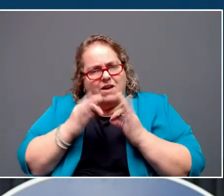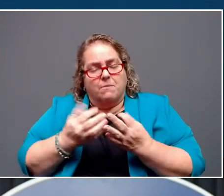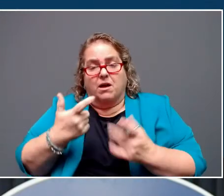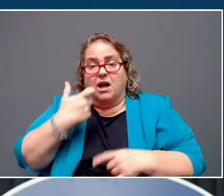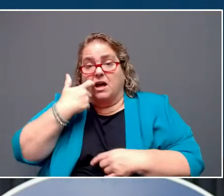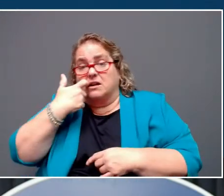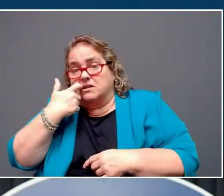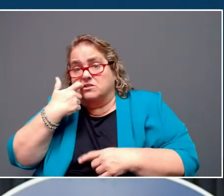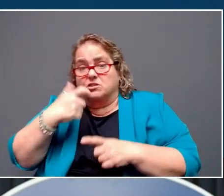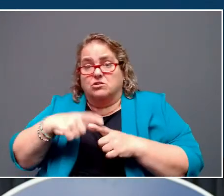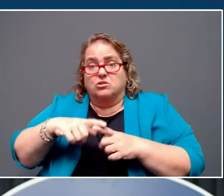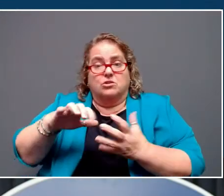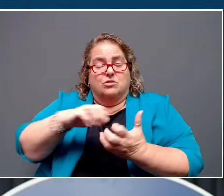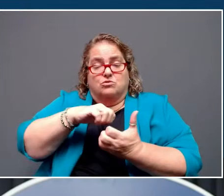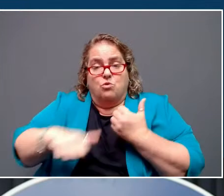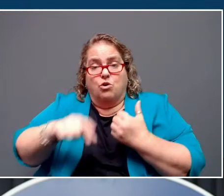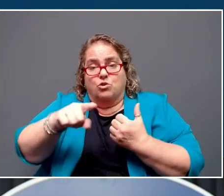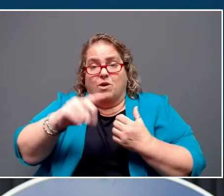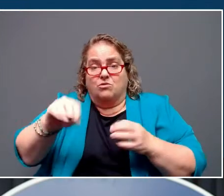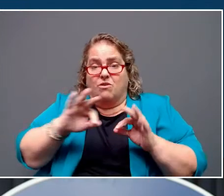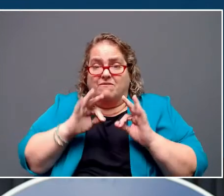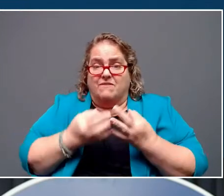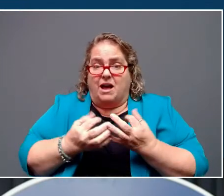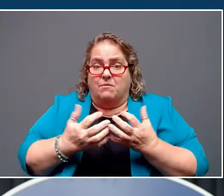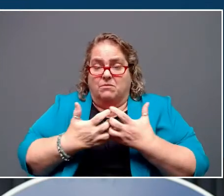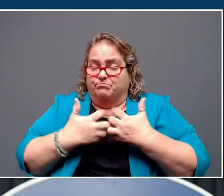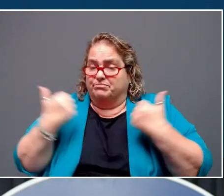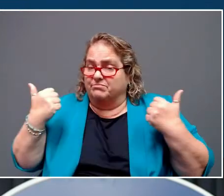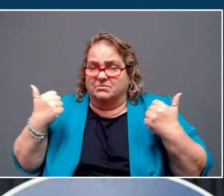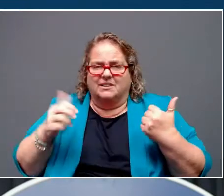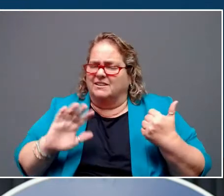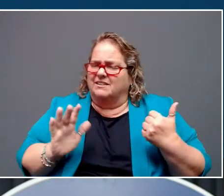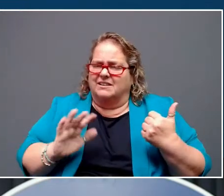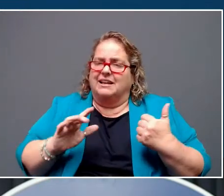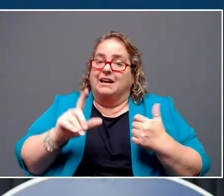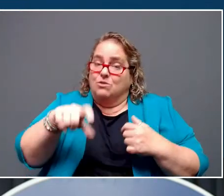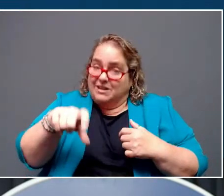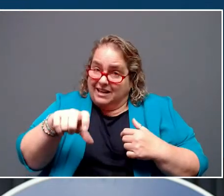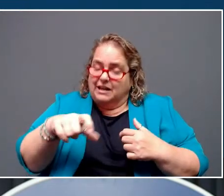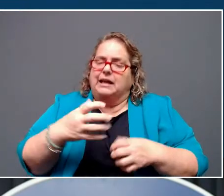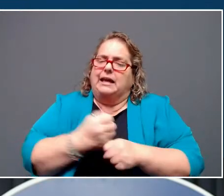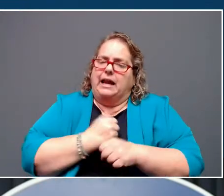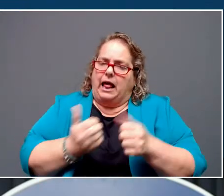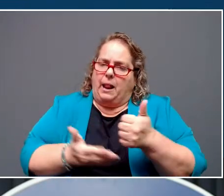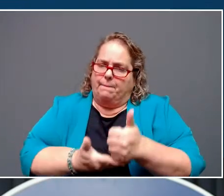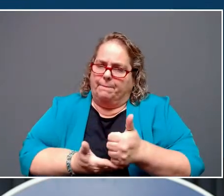you and your loved ones apart. If you need it, please get help.